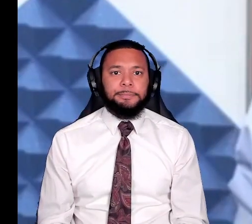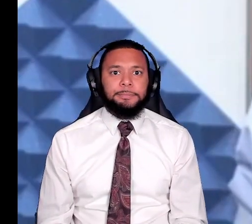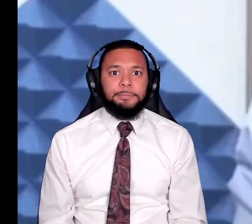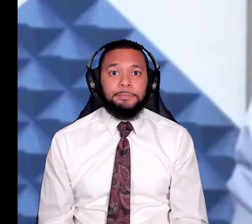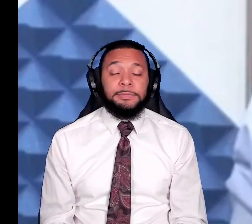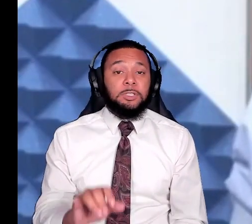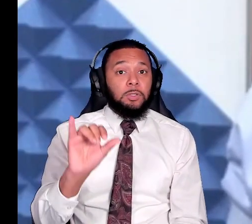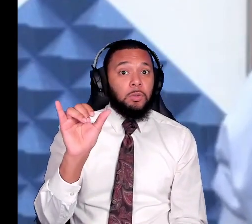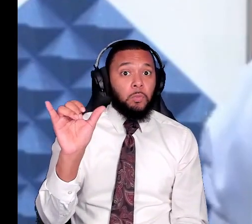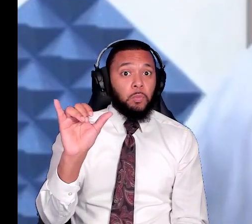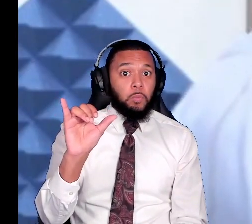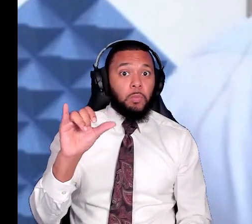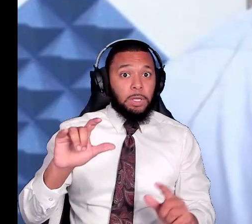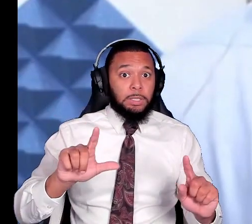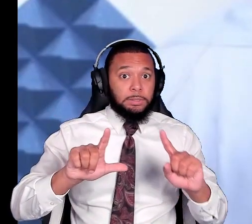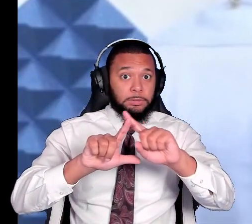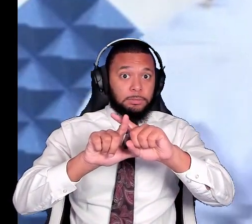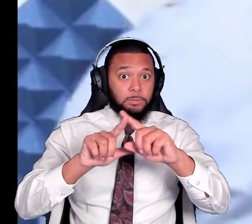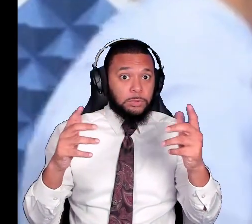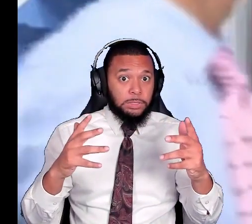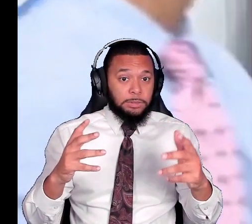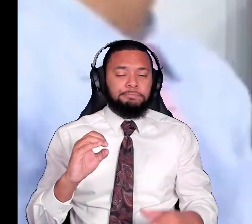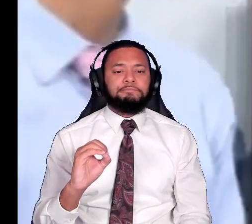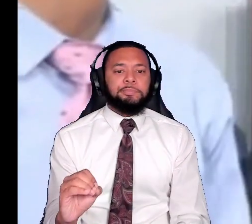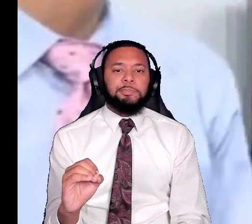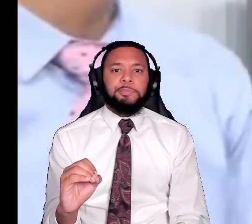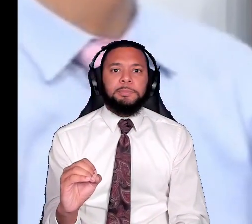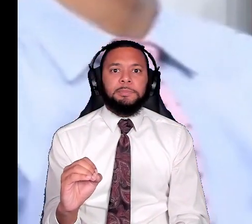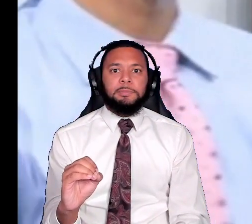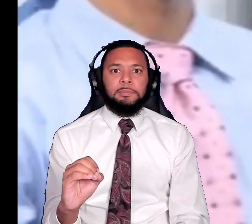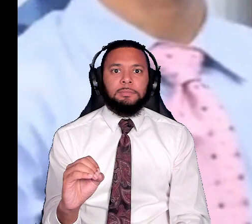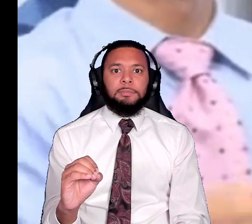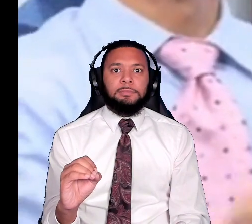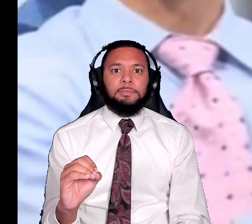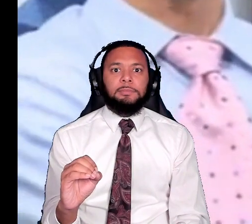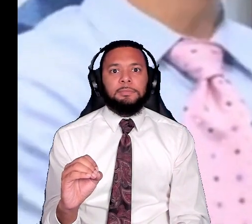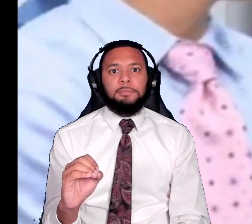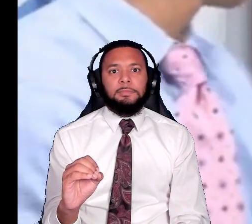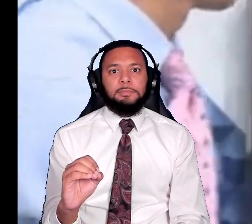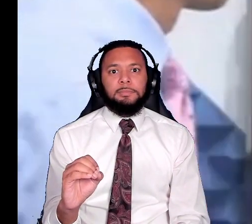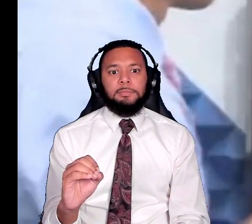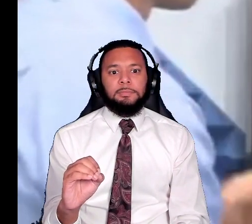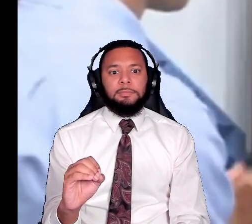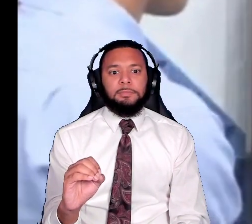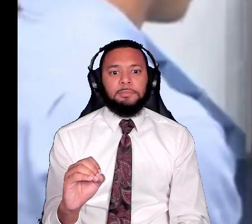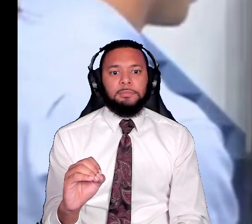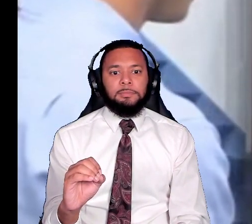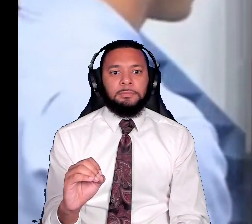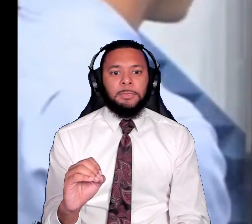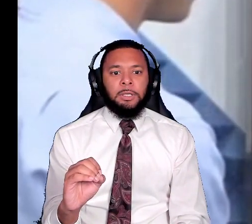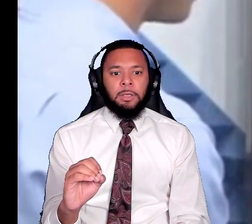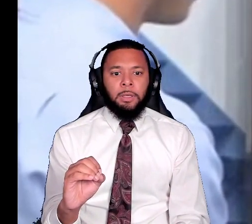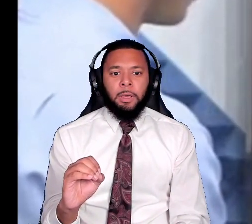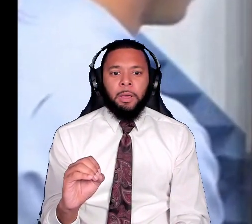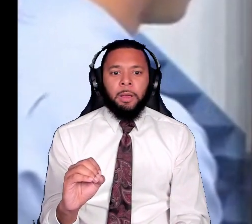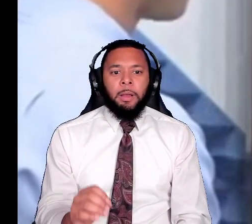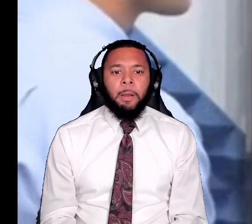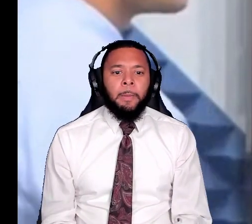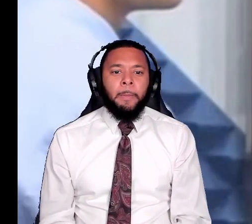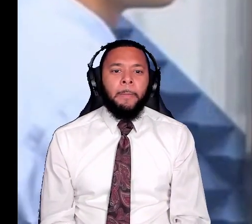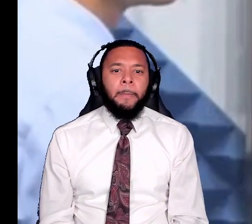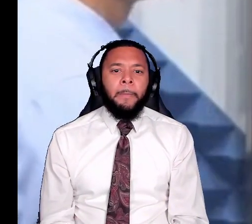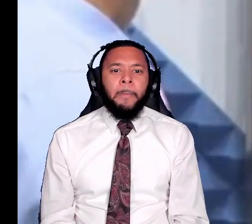there is 0, because y is less than x plus 0. So the y-intercept is